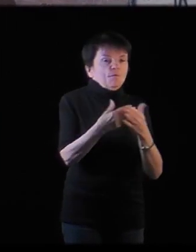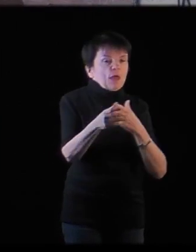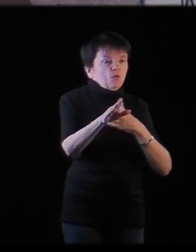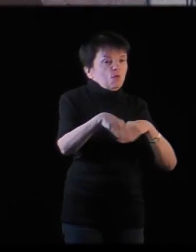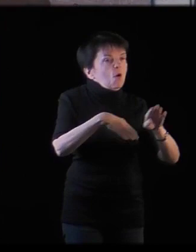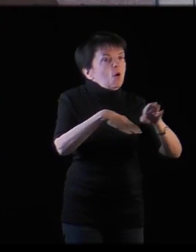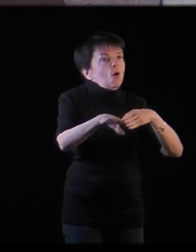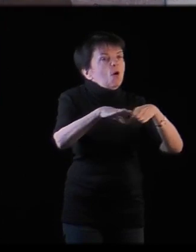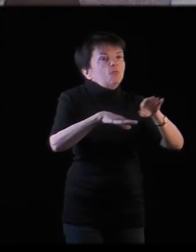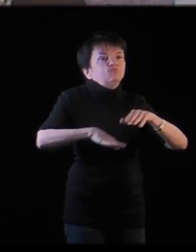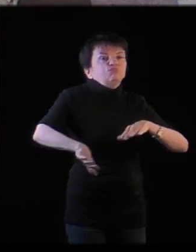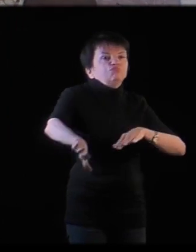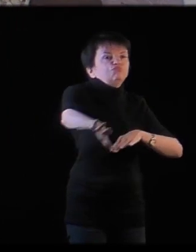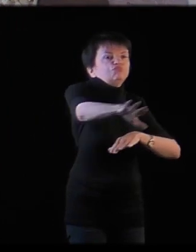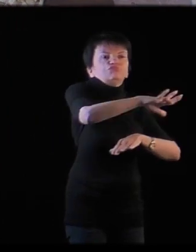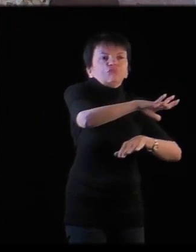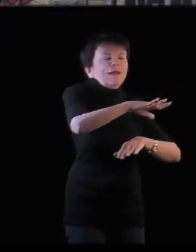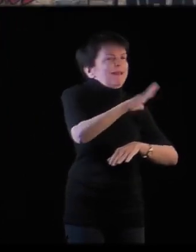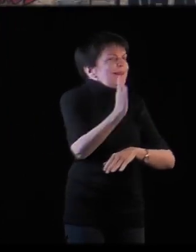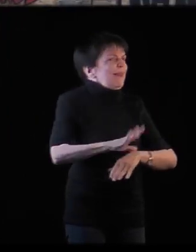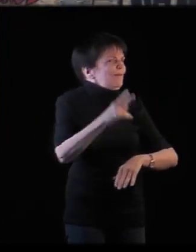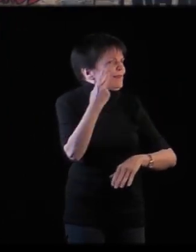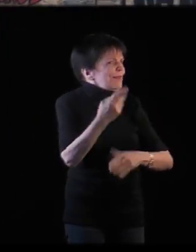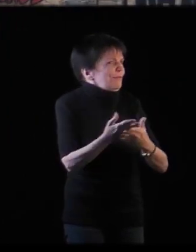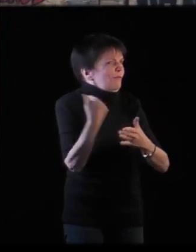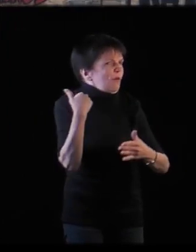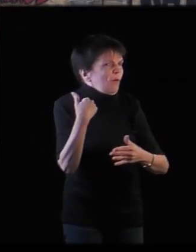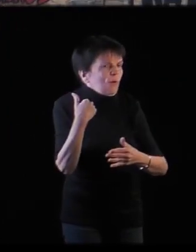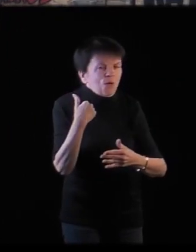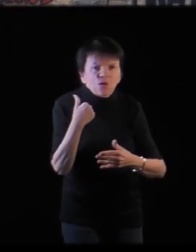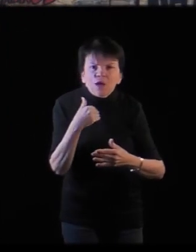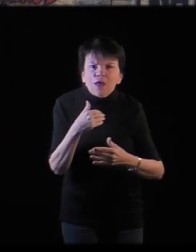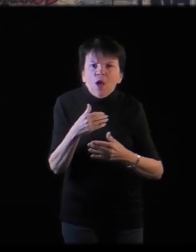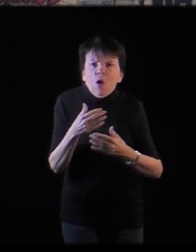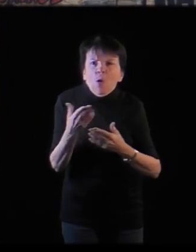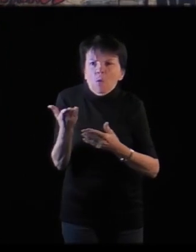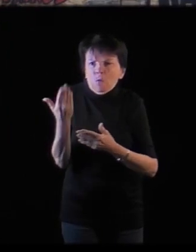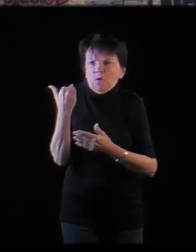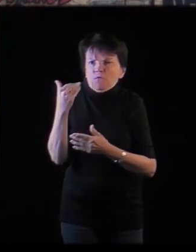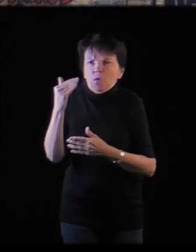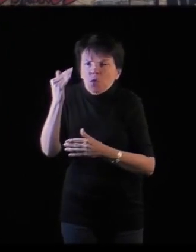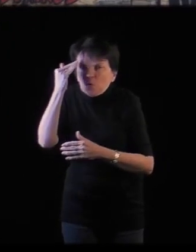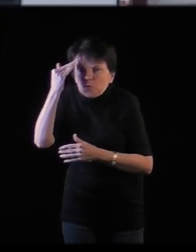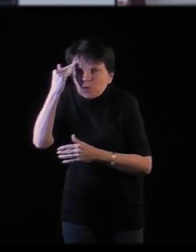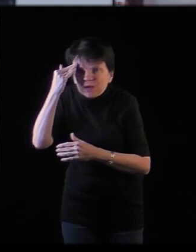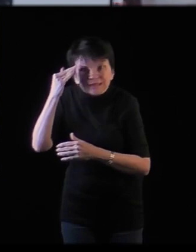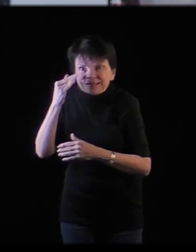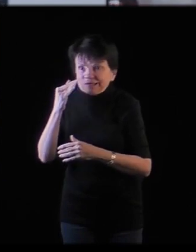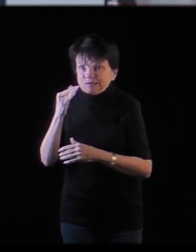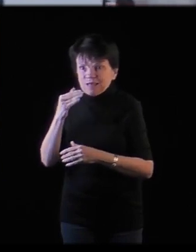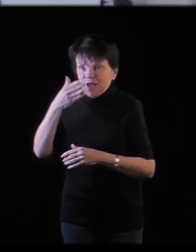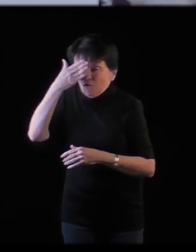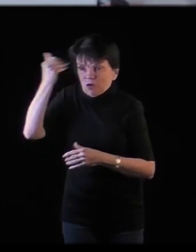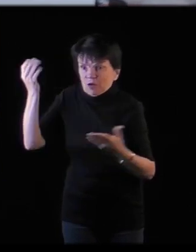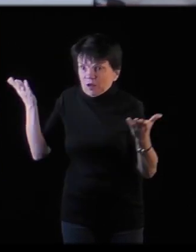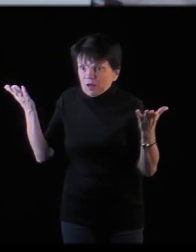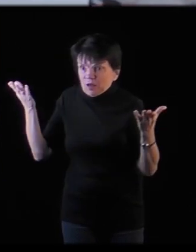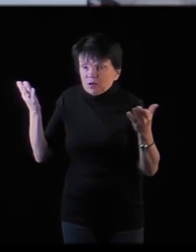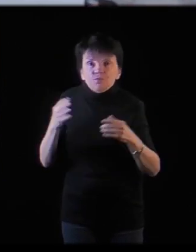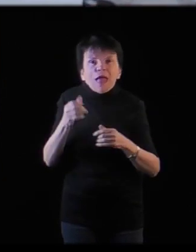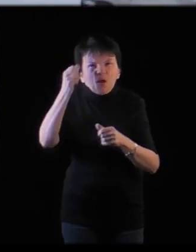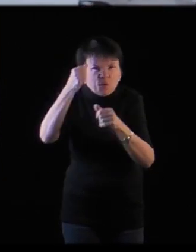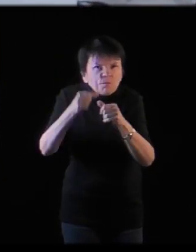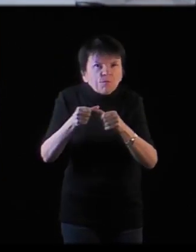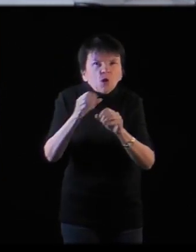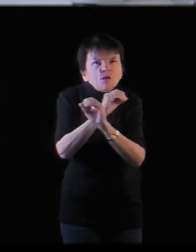a landscape that is uncharted and foreign, where the once familiar seems lost and forgotten, I will remember that